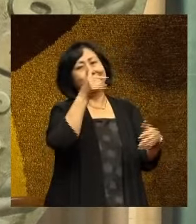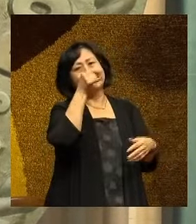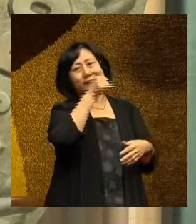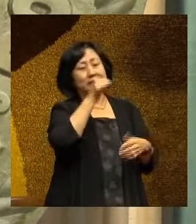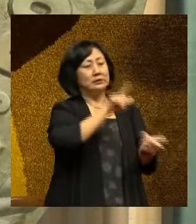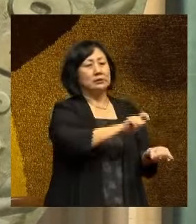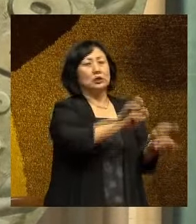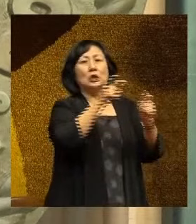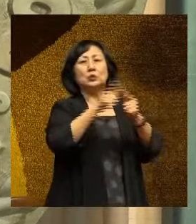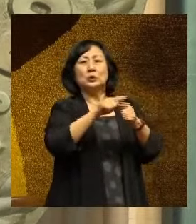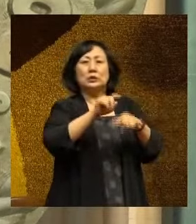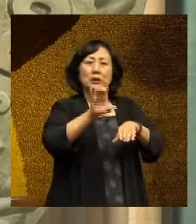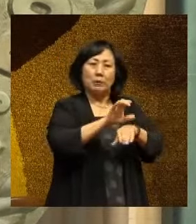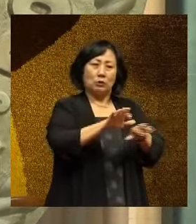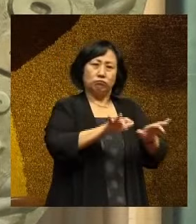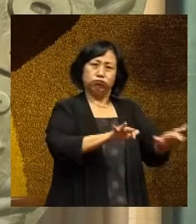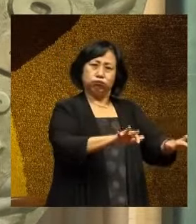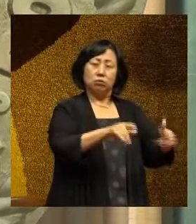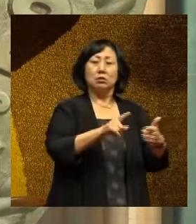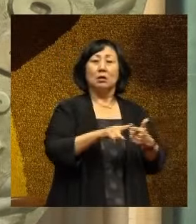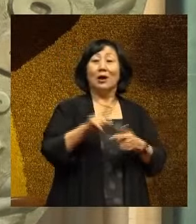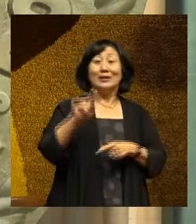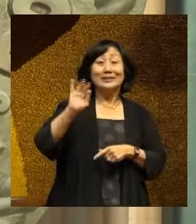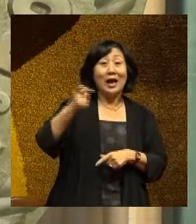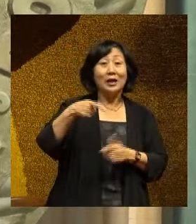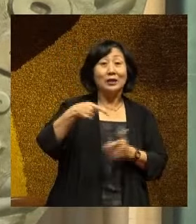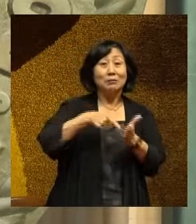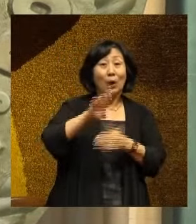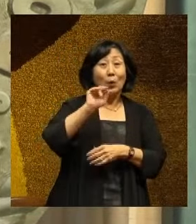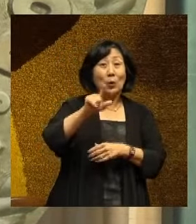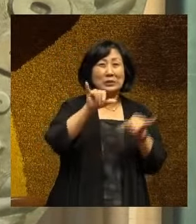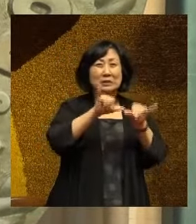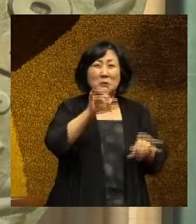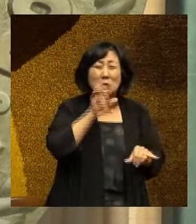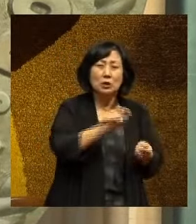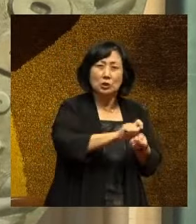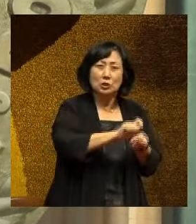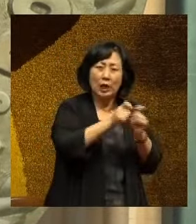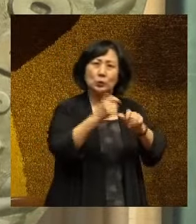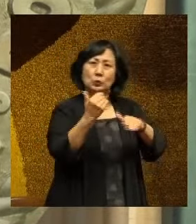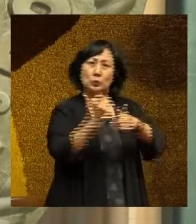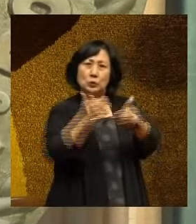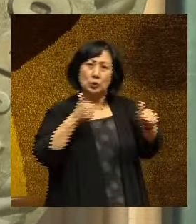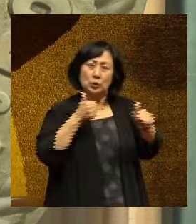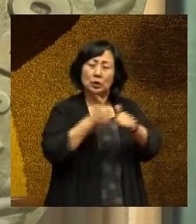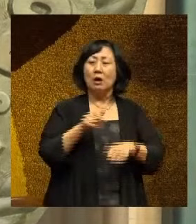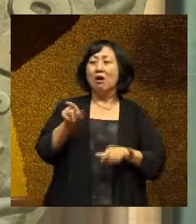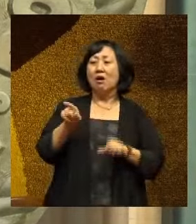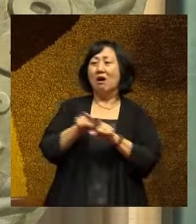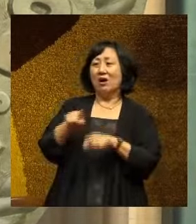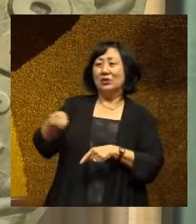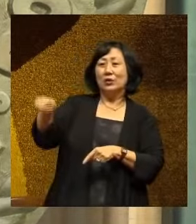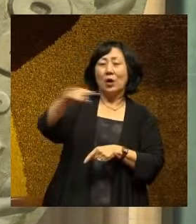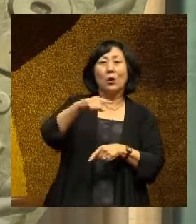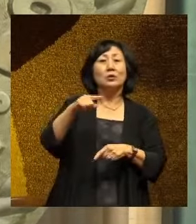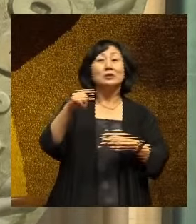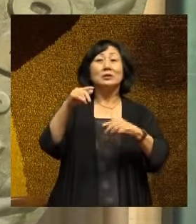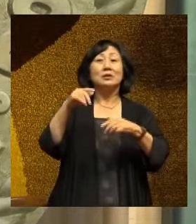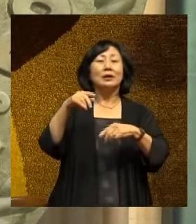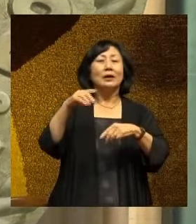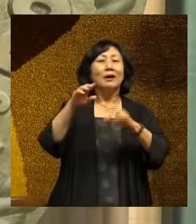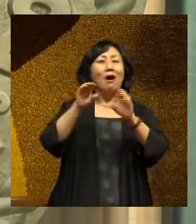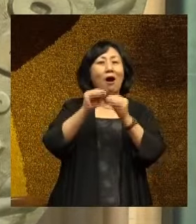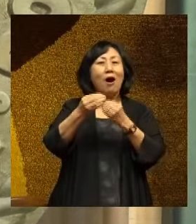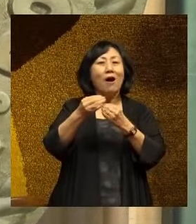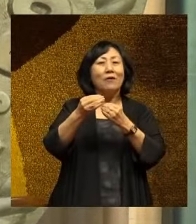modernizing our tax and payroll system, and transforming walk-in services to